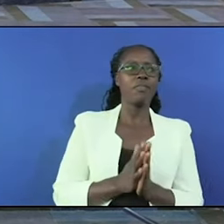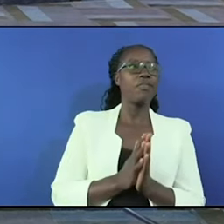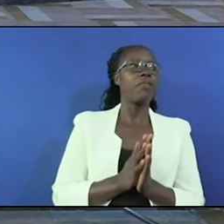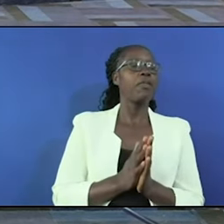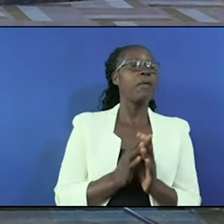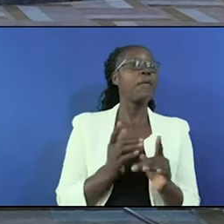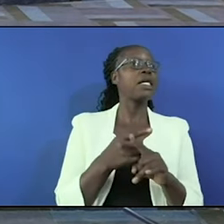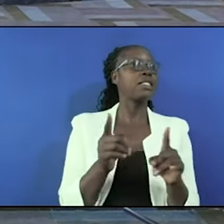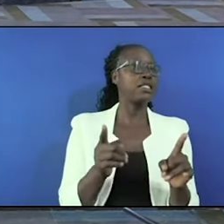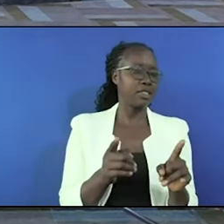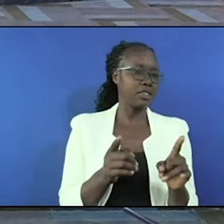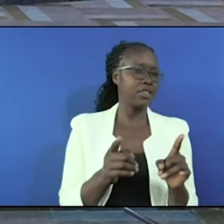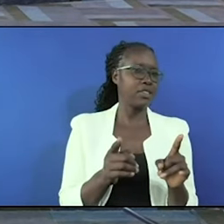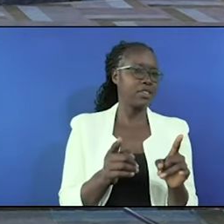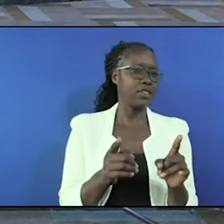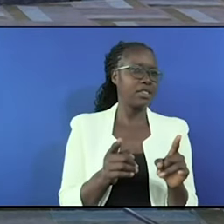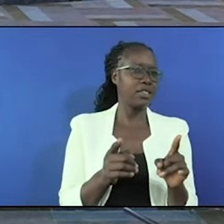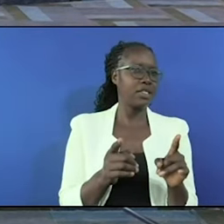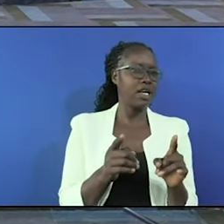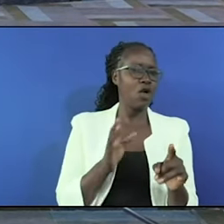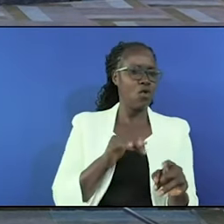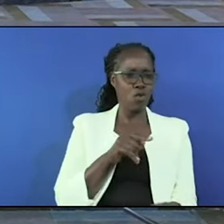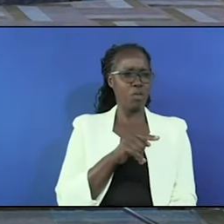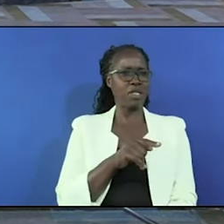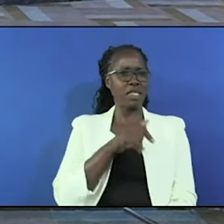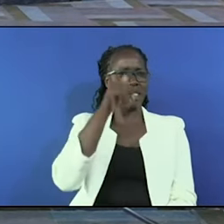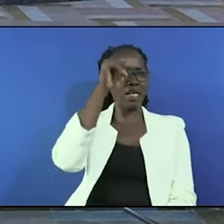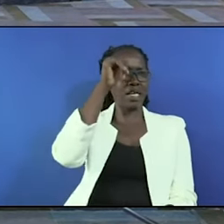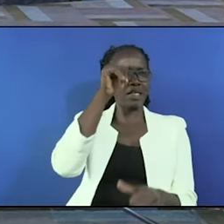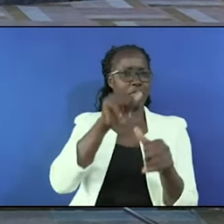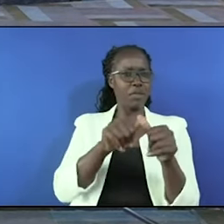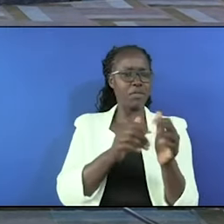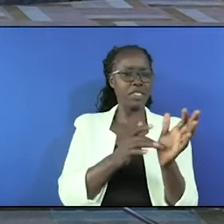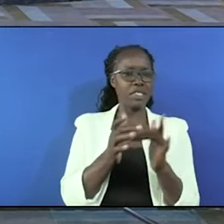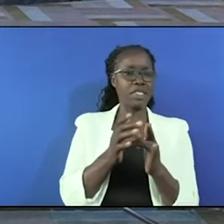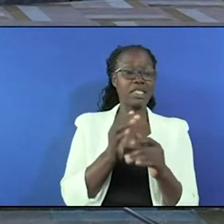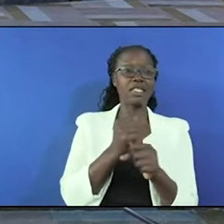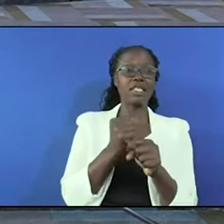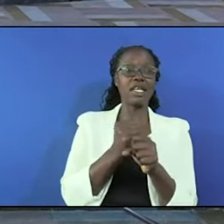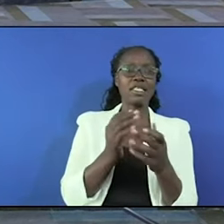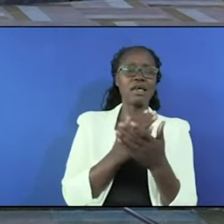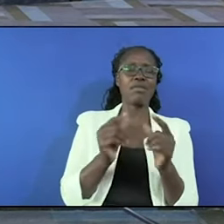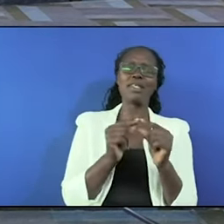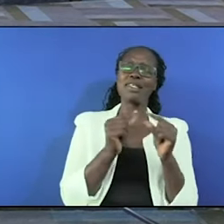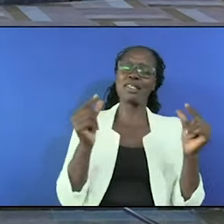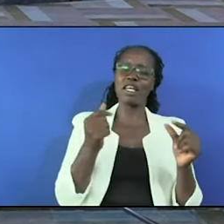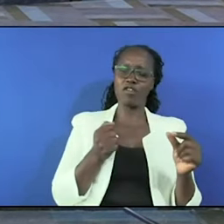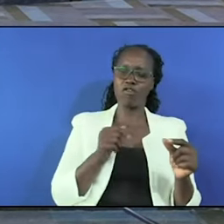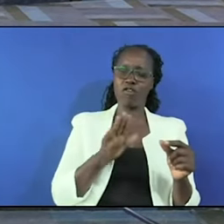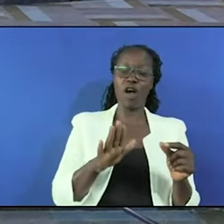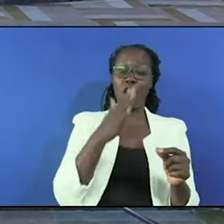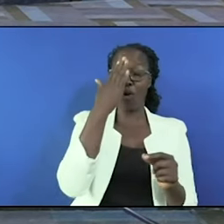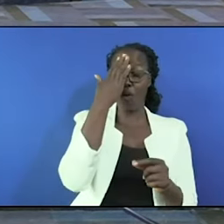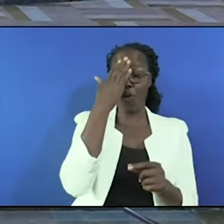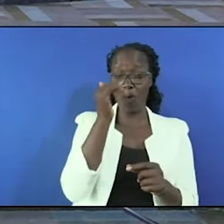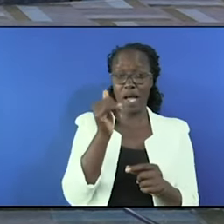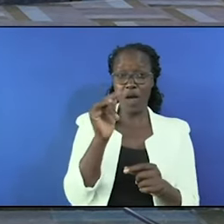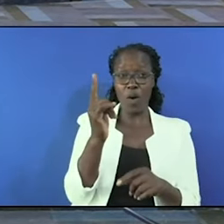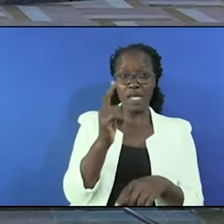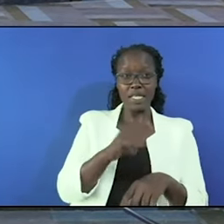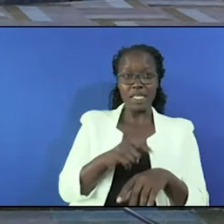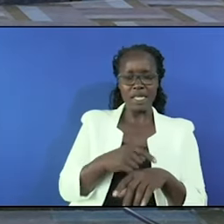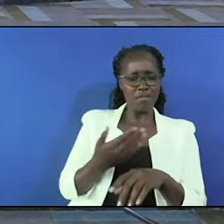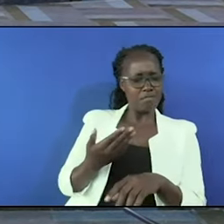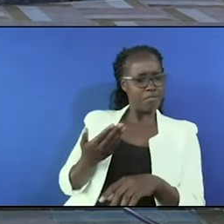Hallelujah. But that woman had remembered that Jesus had done something great for her, because one